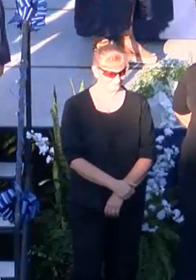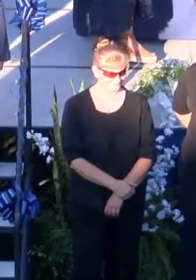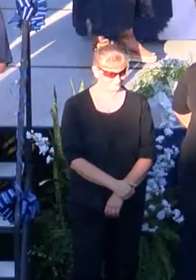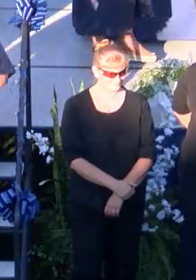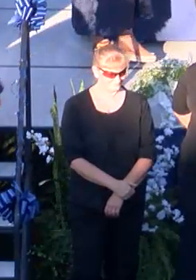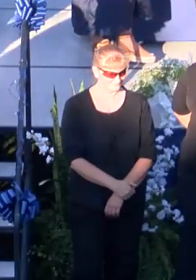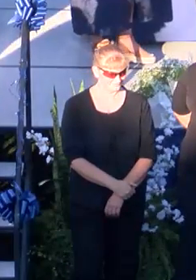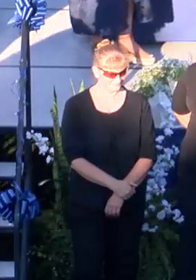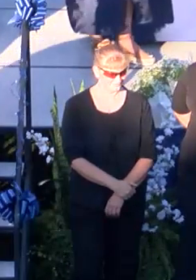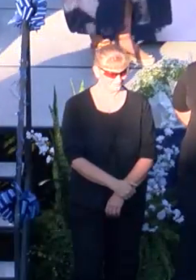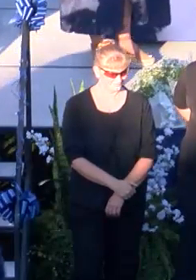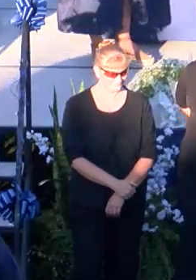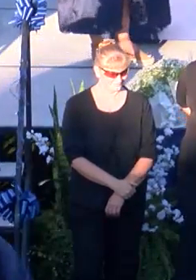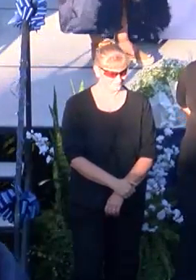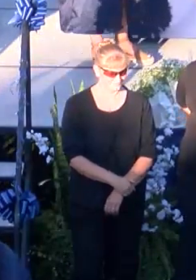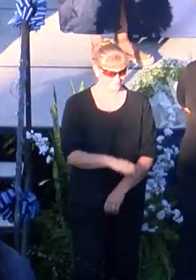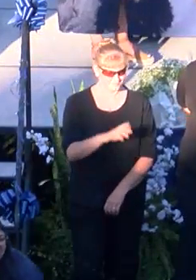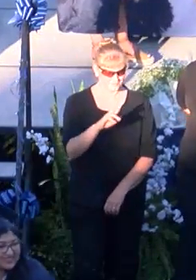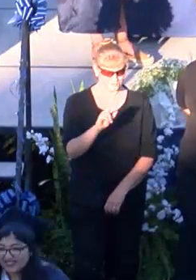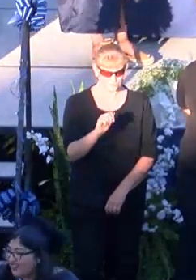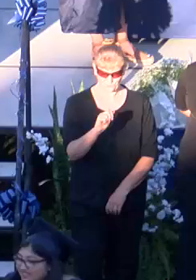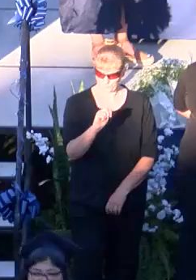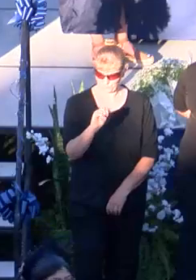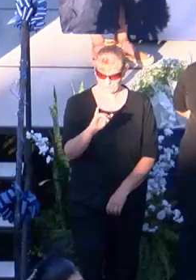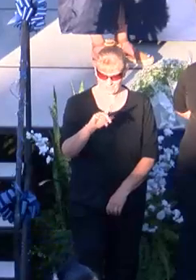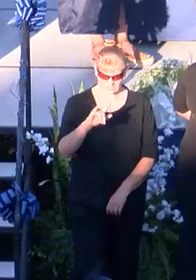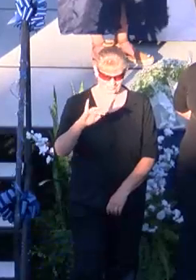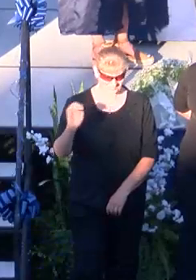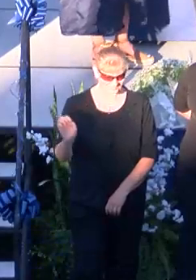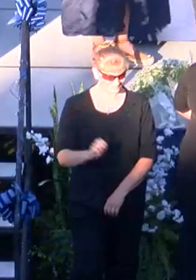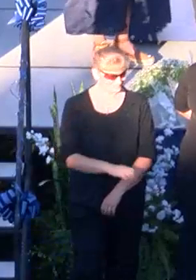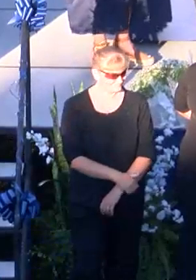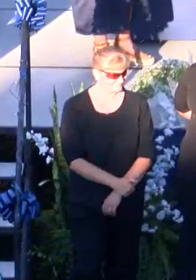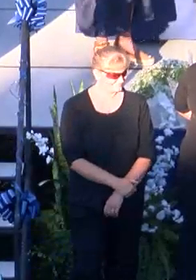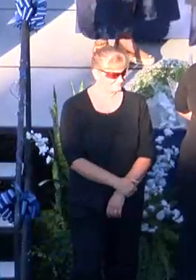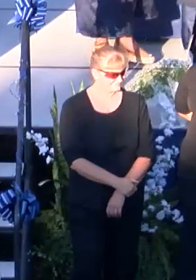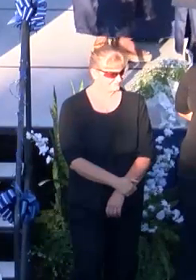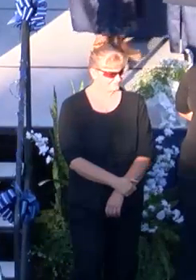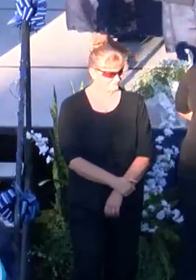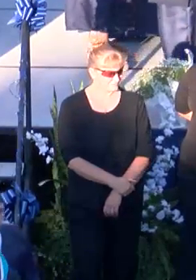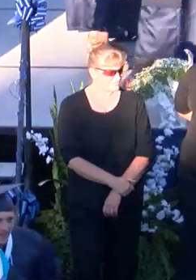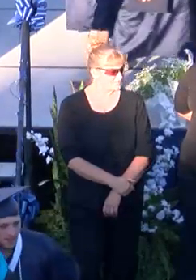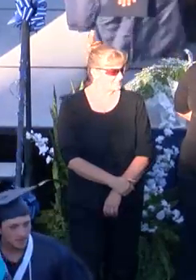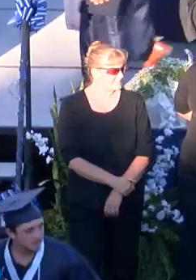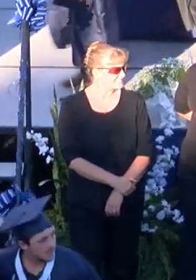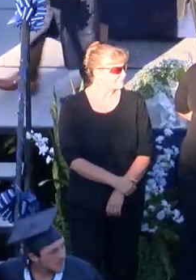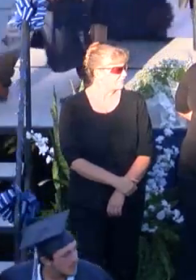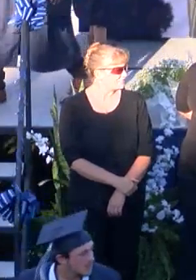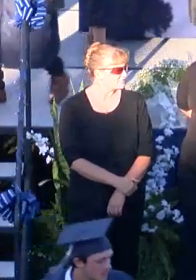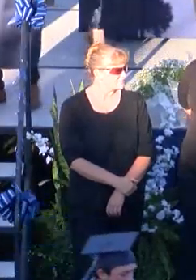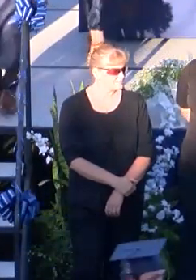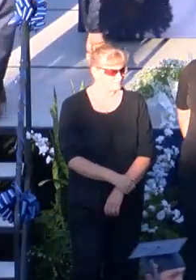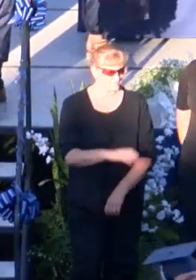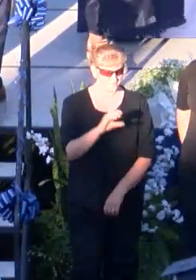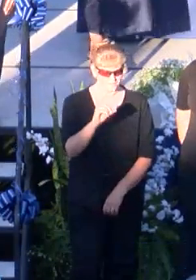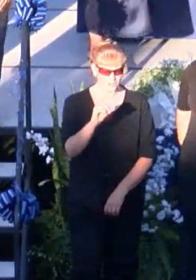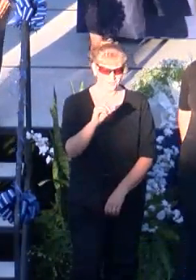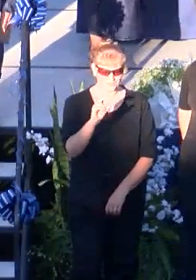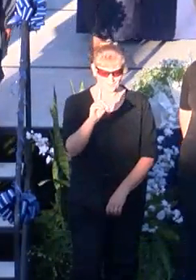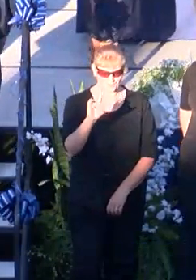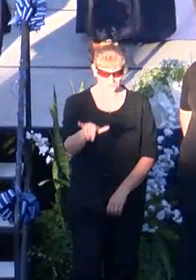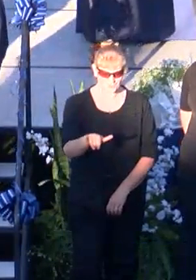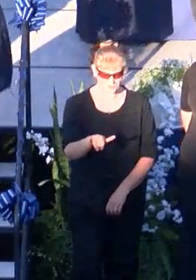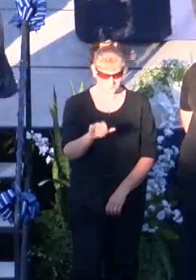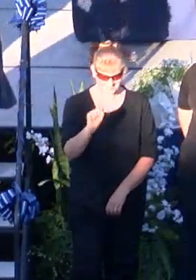Fernandez. Kylene Kerrigan. Mario Patricio. Cody Schmidt.